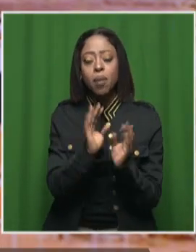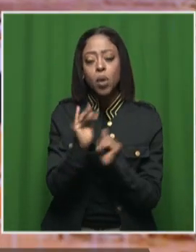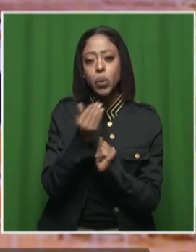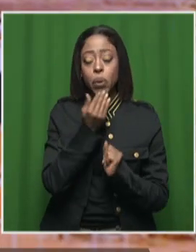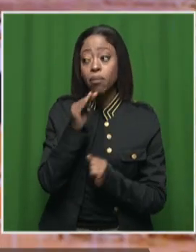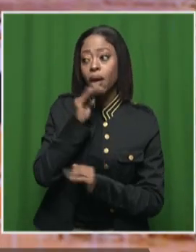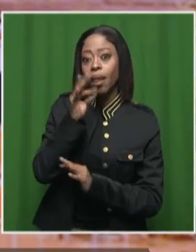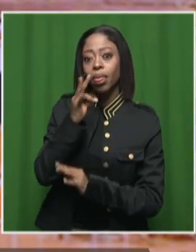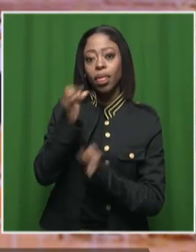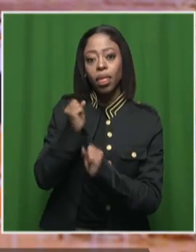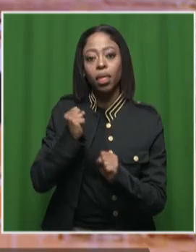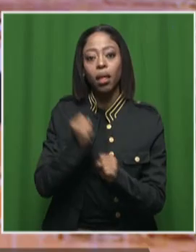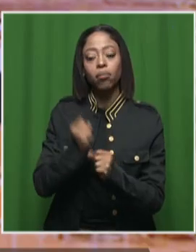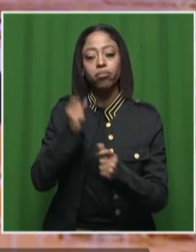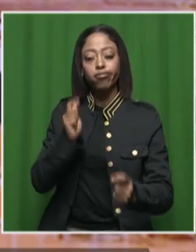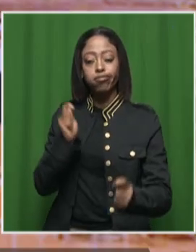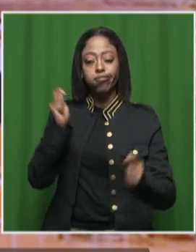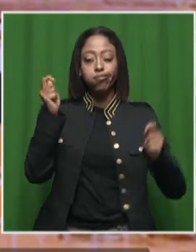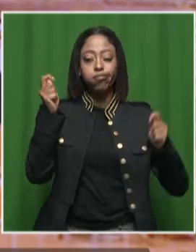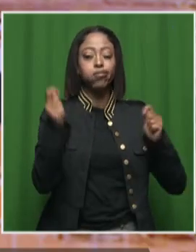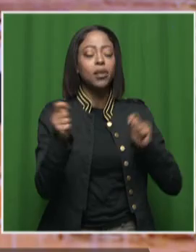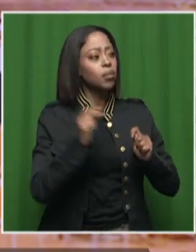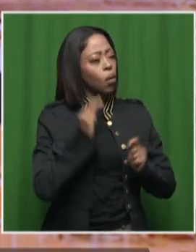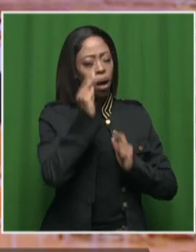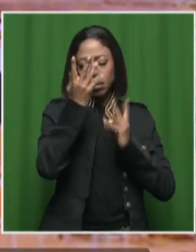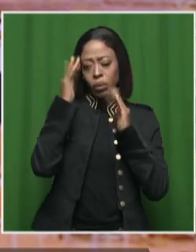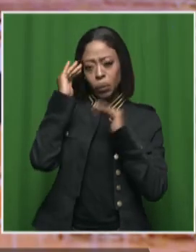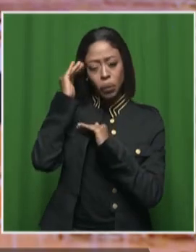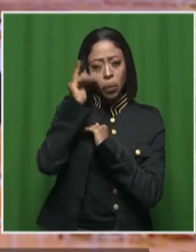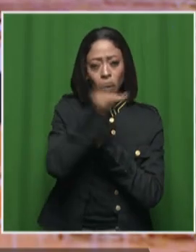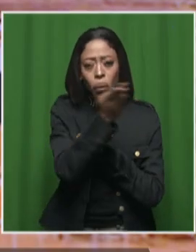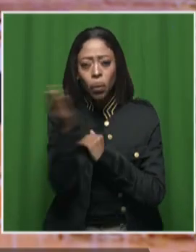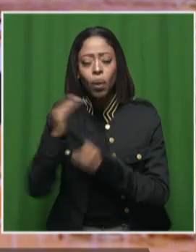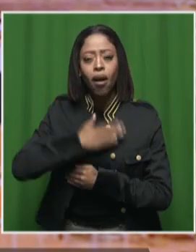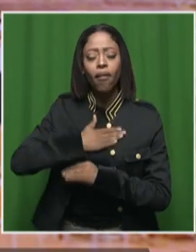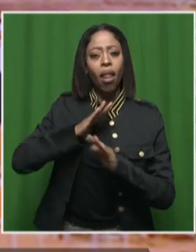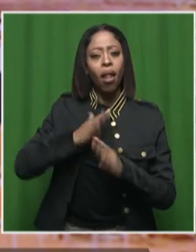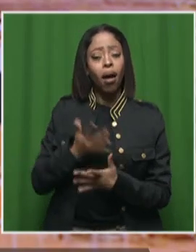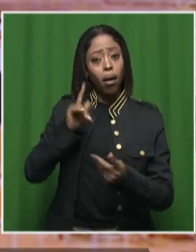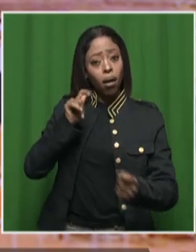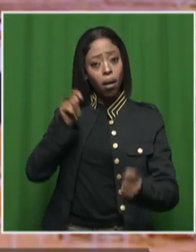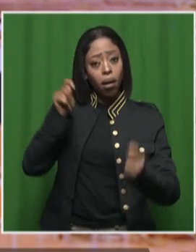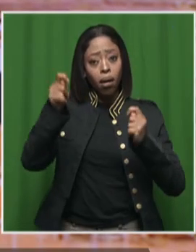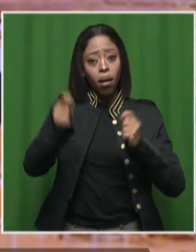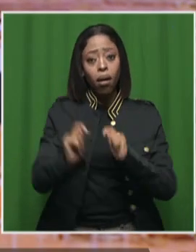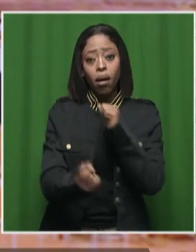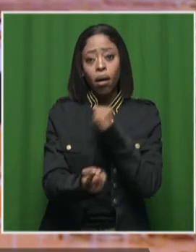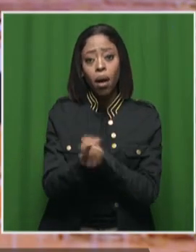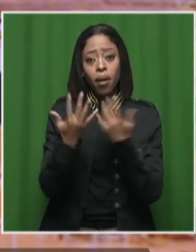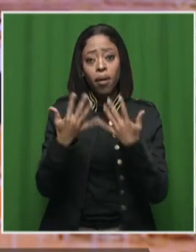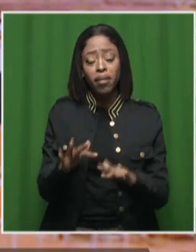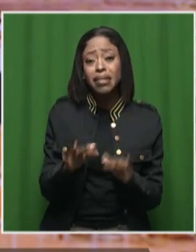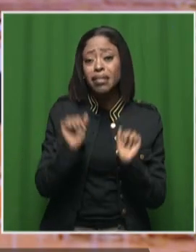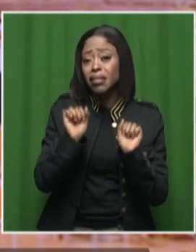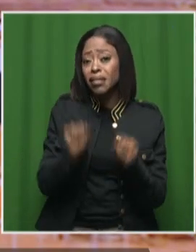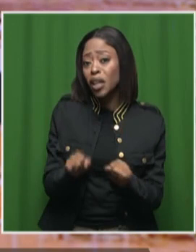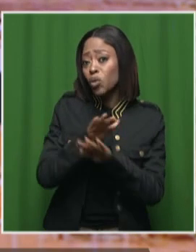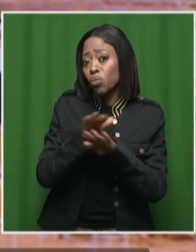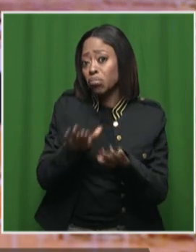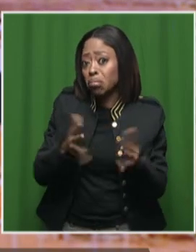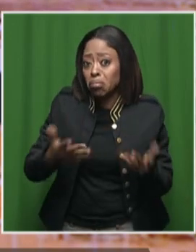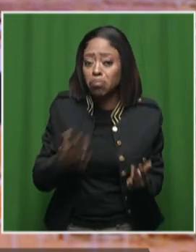30 years of transition. I'd love to know how everybody feels about that and the transformation that we're talking about in terms of